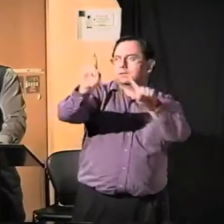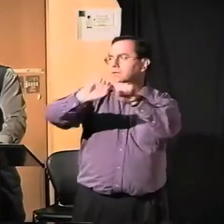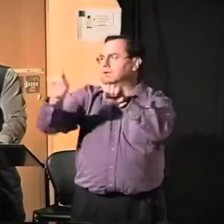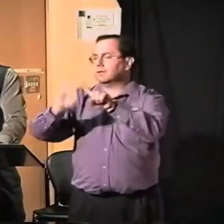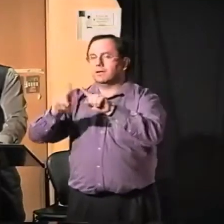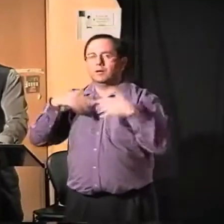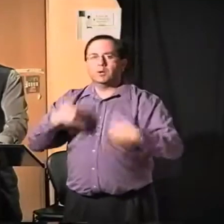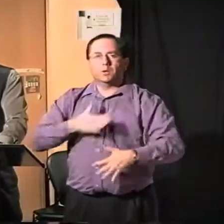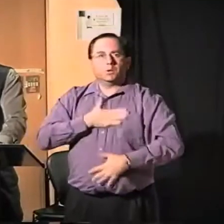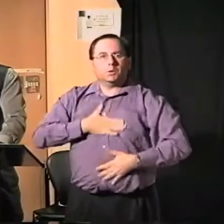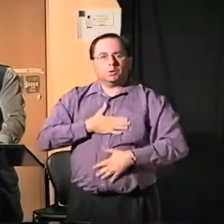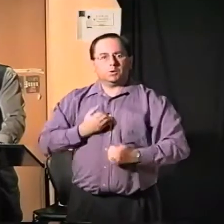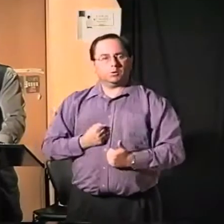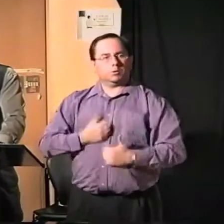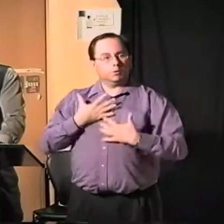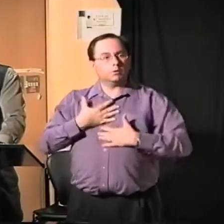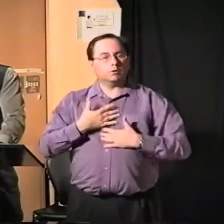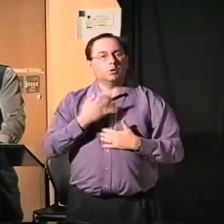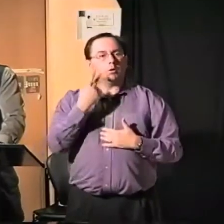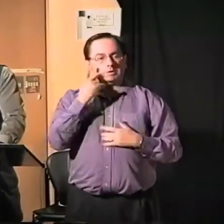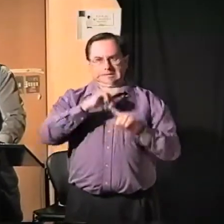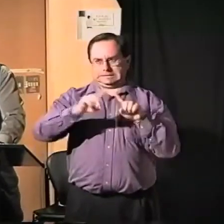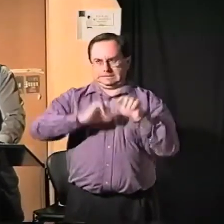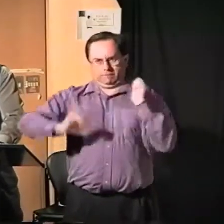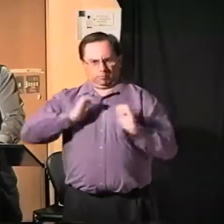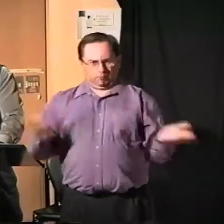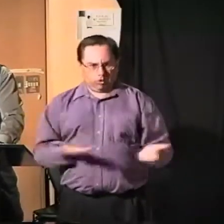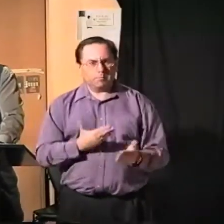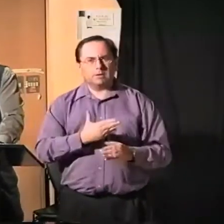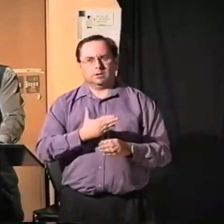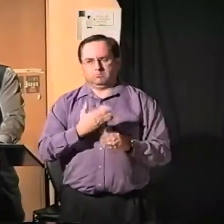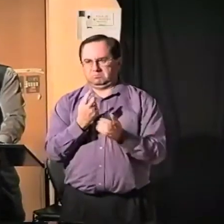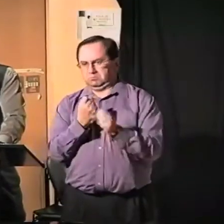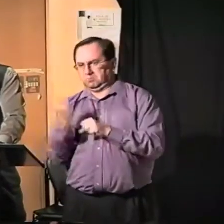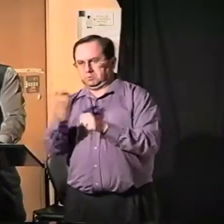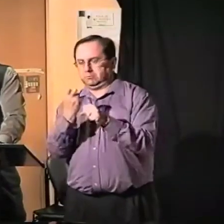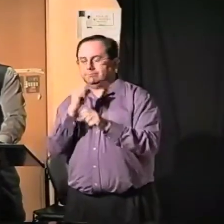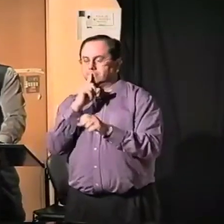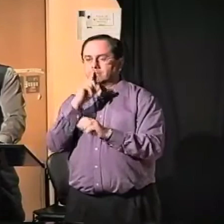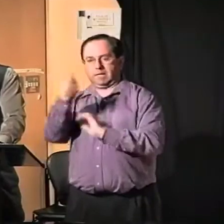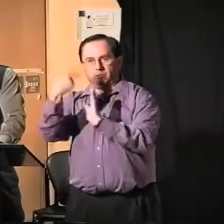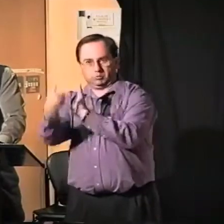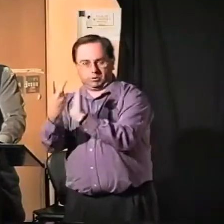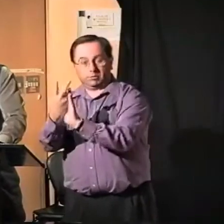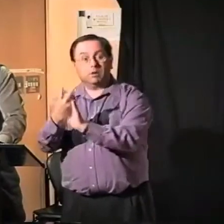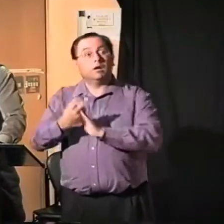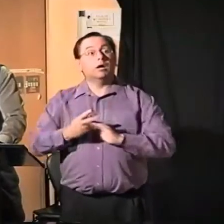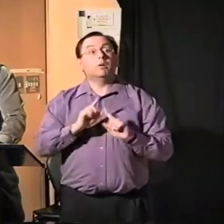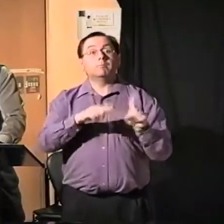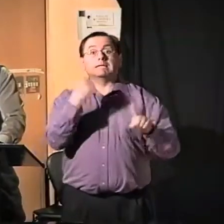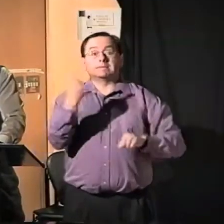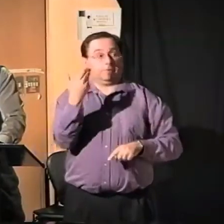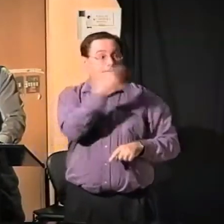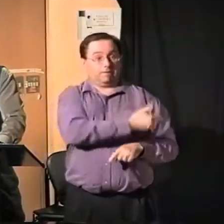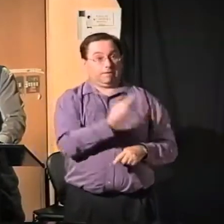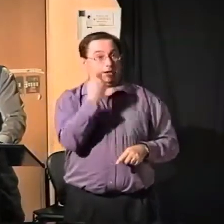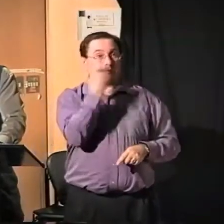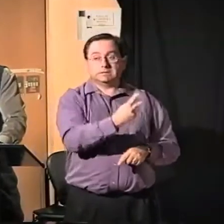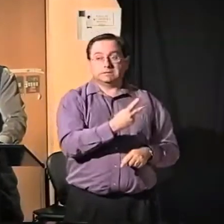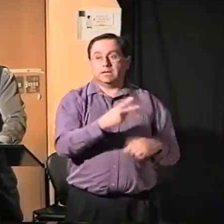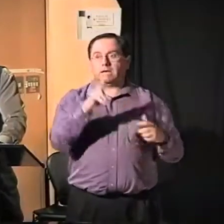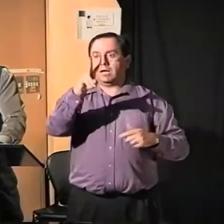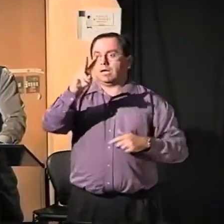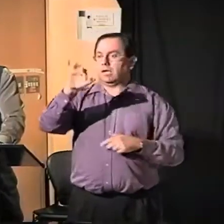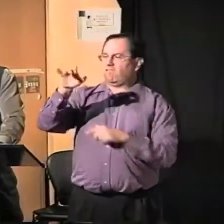stage. You'll see many a difference in this room during our time together over the next few hours. However, something you will not see on this stage is a